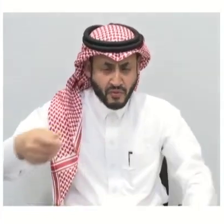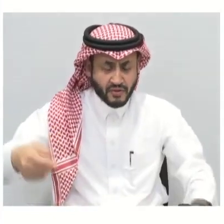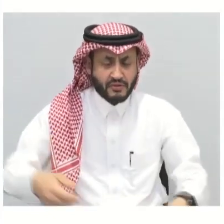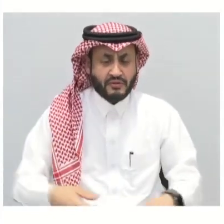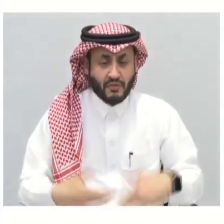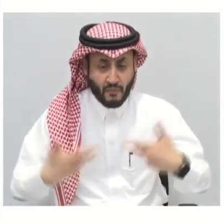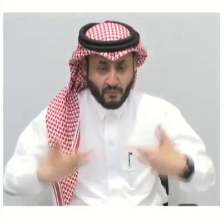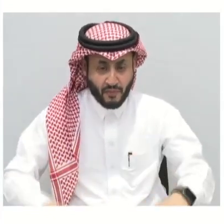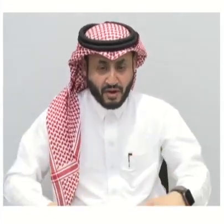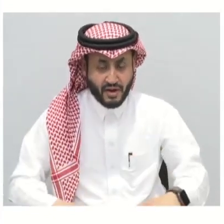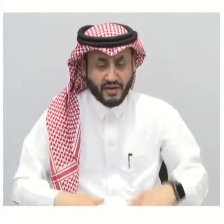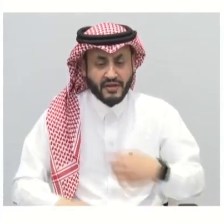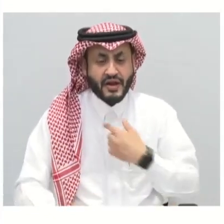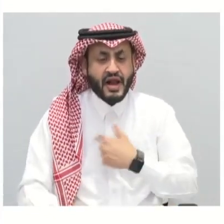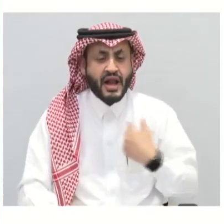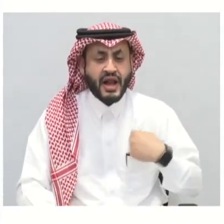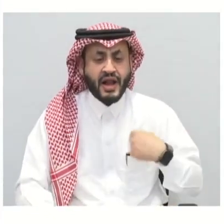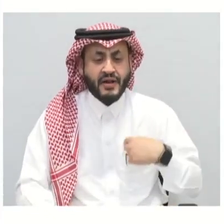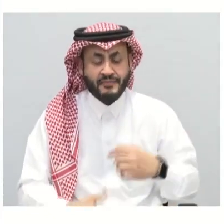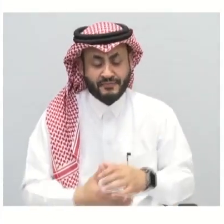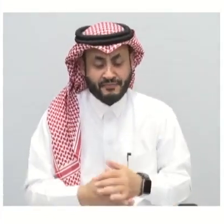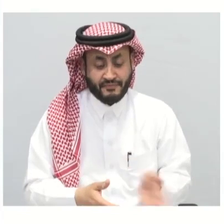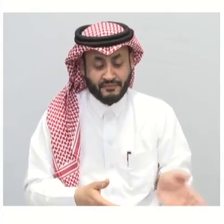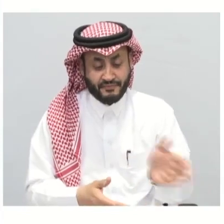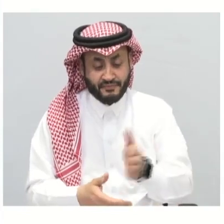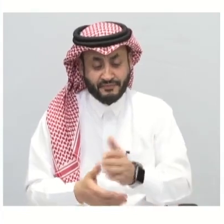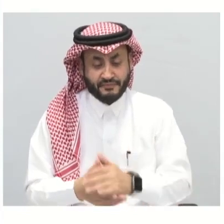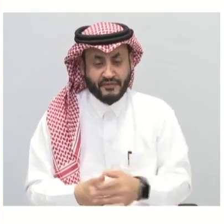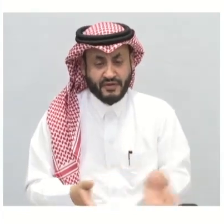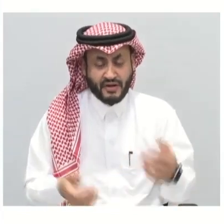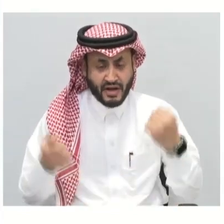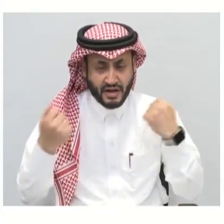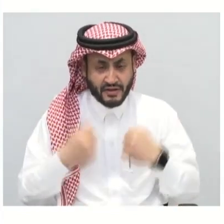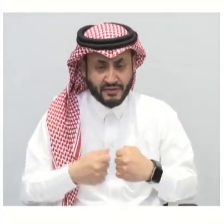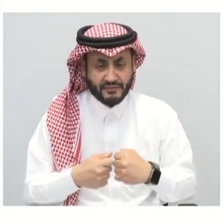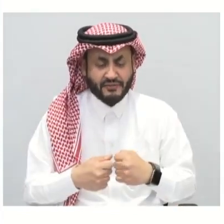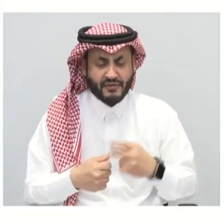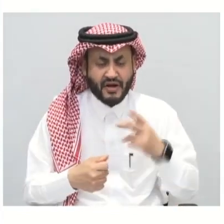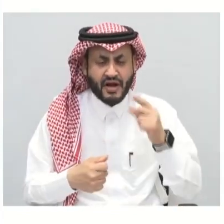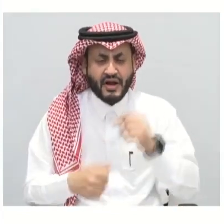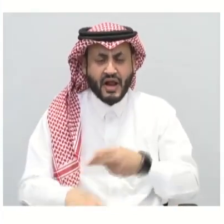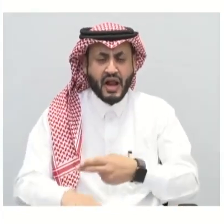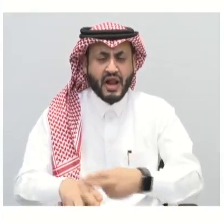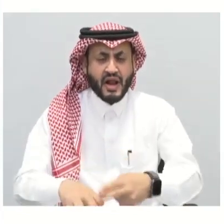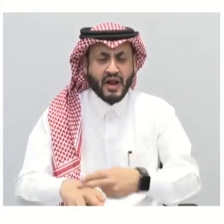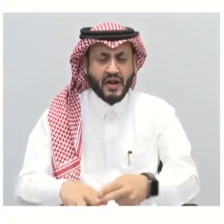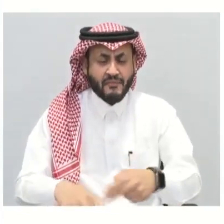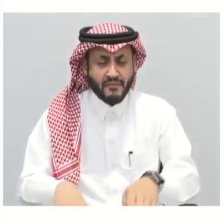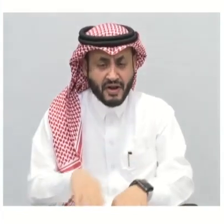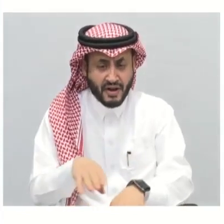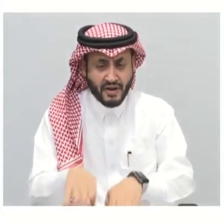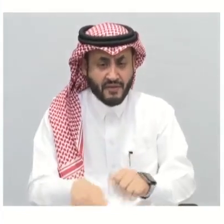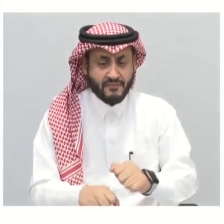thobe. And also he has smart dark, or he is wearing smart dark brown leather